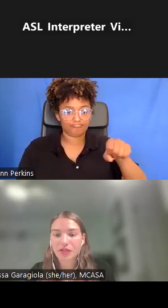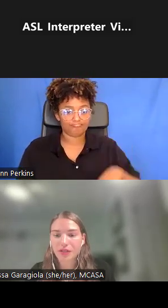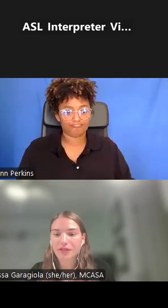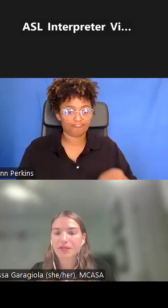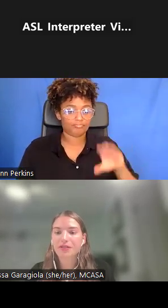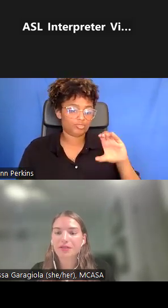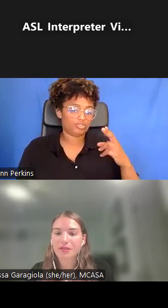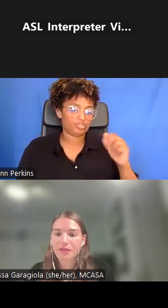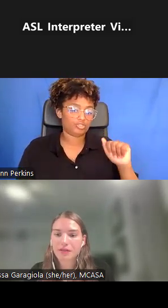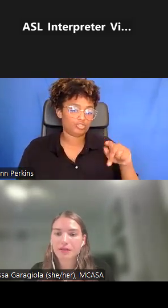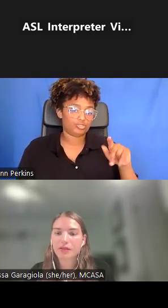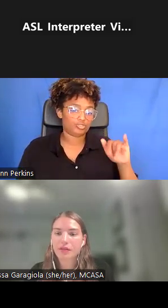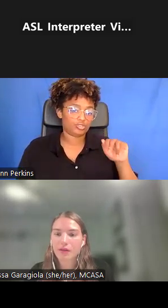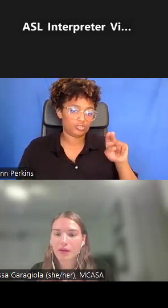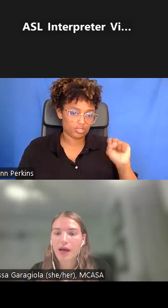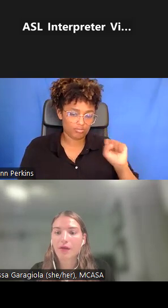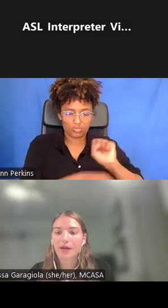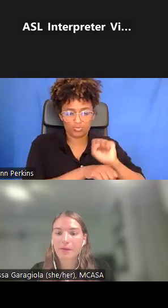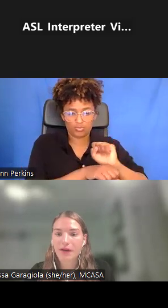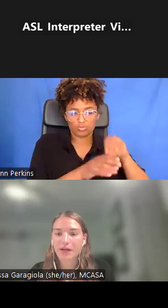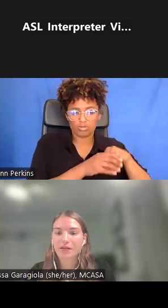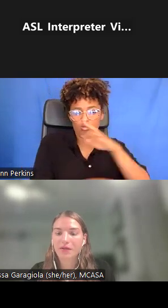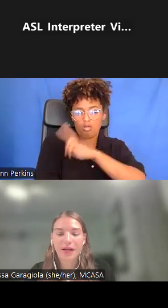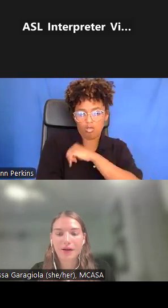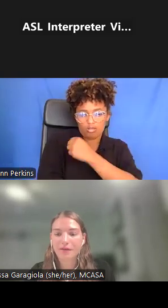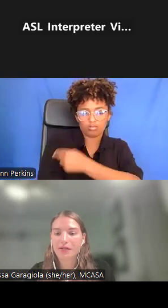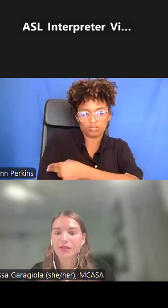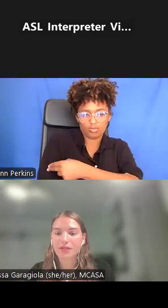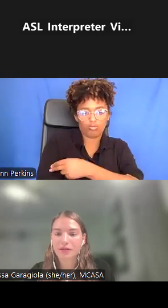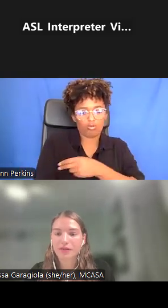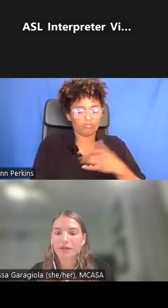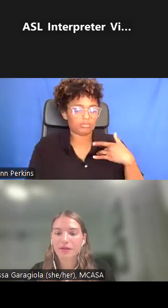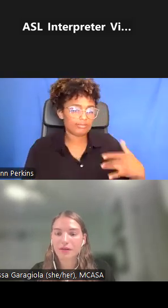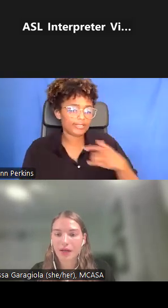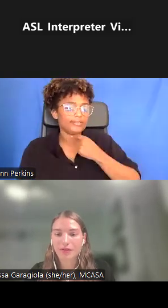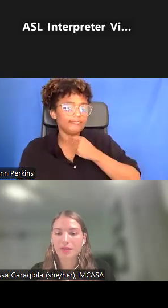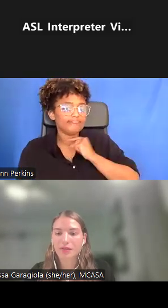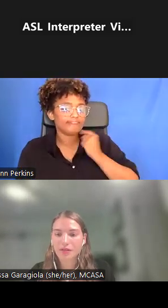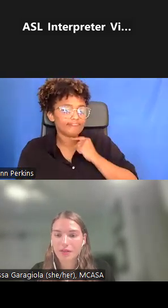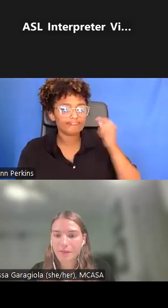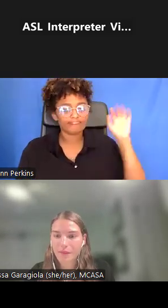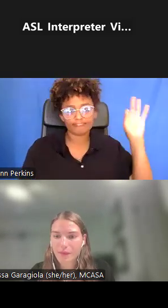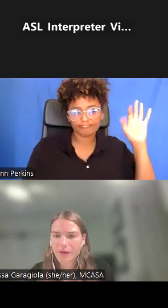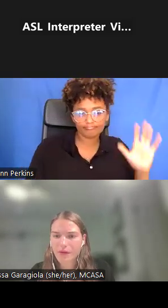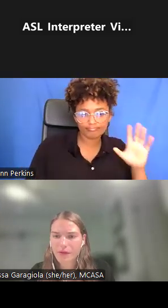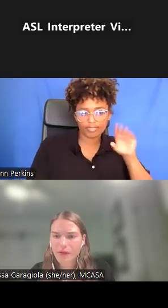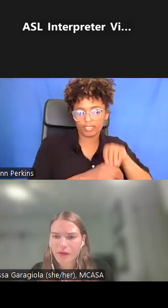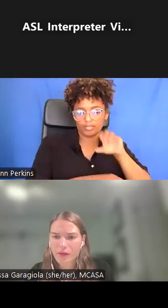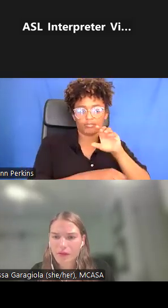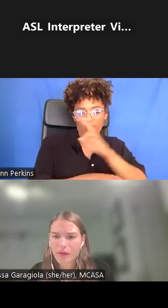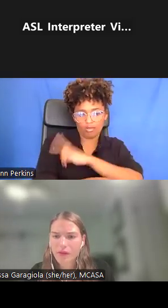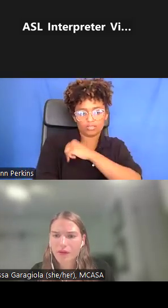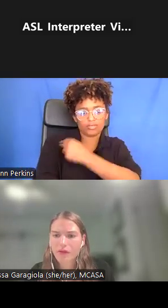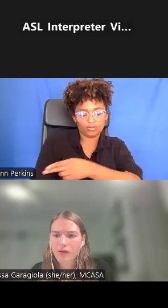Chaplains, teachers, healthcare providers or caregivers, counselors, yep.